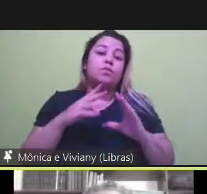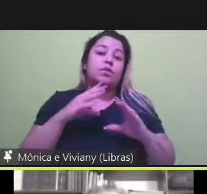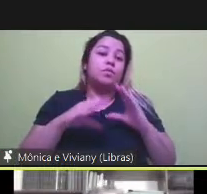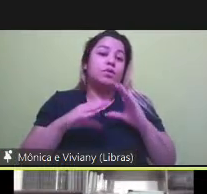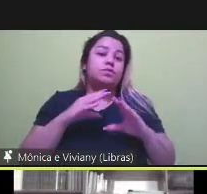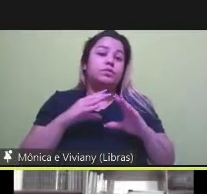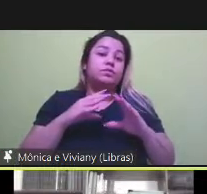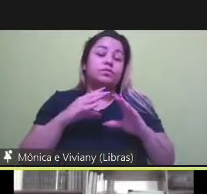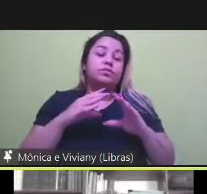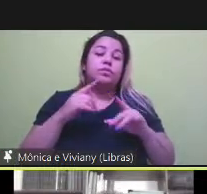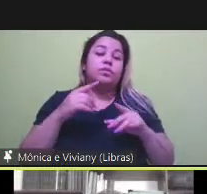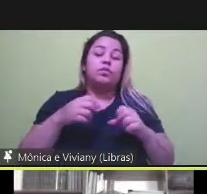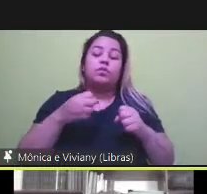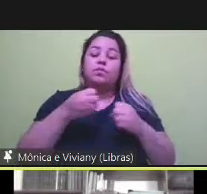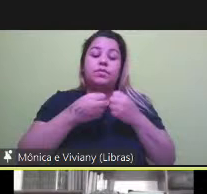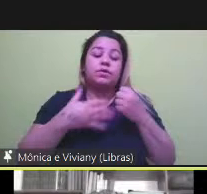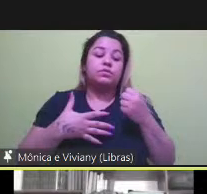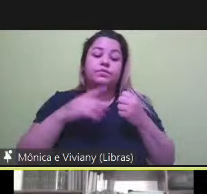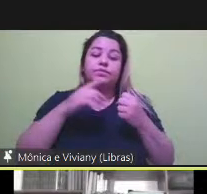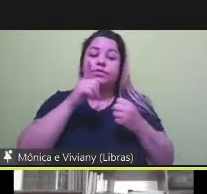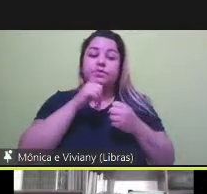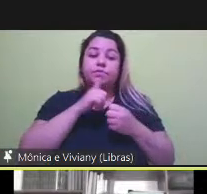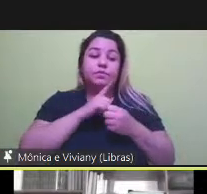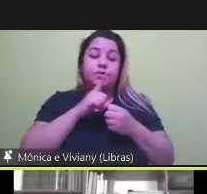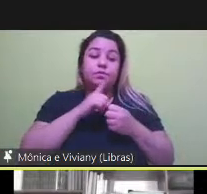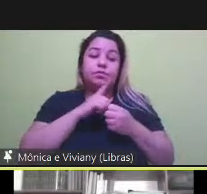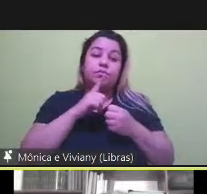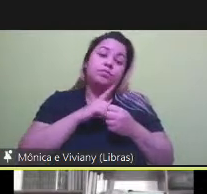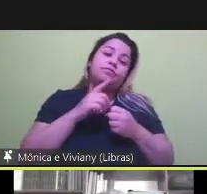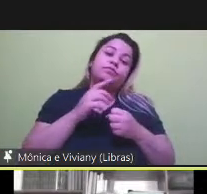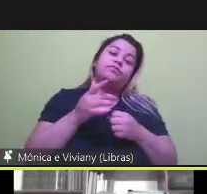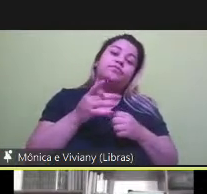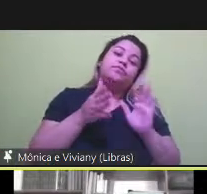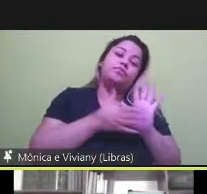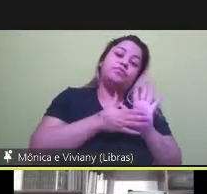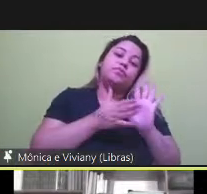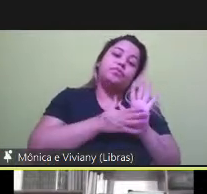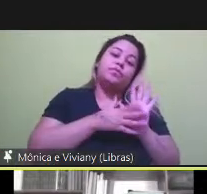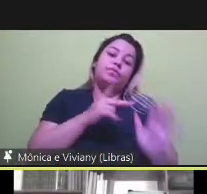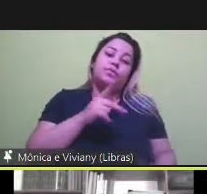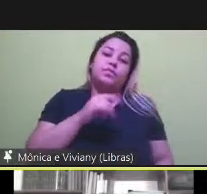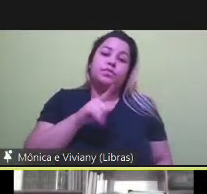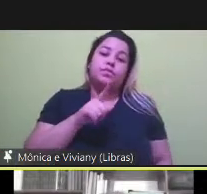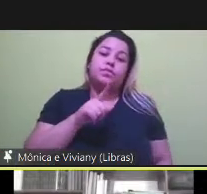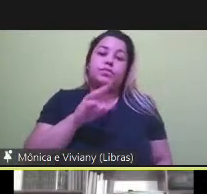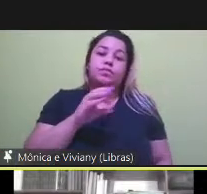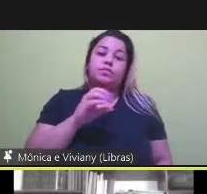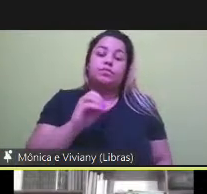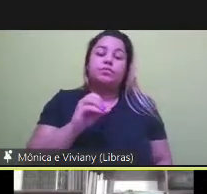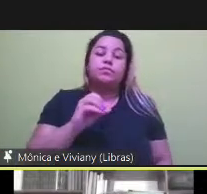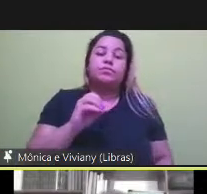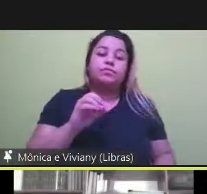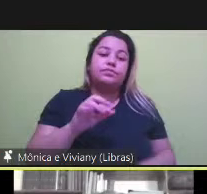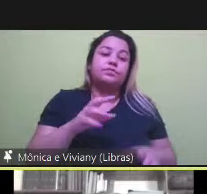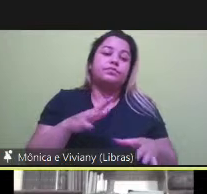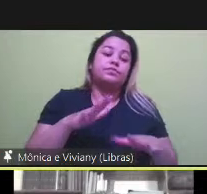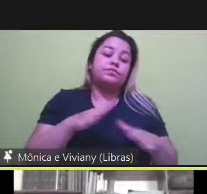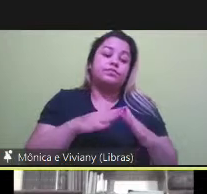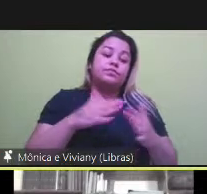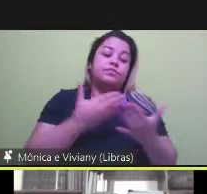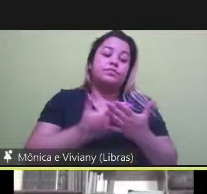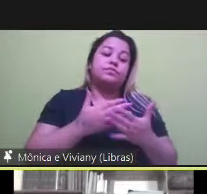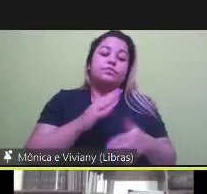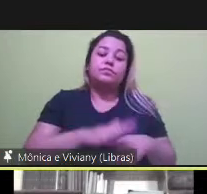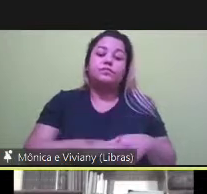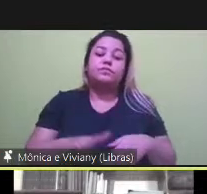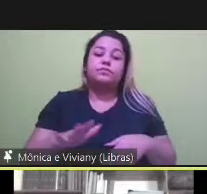it wasn't developed in this area, in these age groups. We're including these age groups too. And the second pilot project